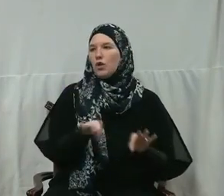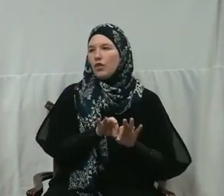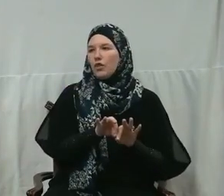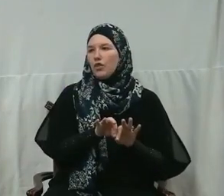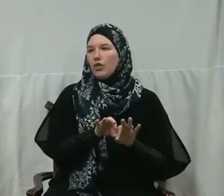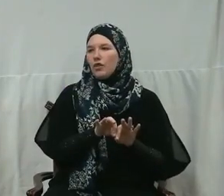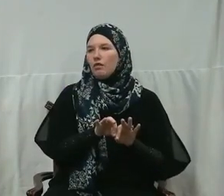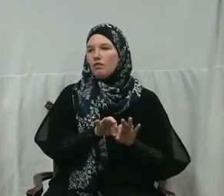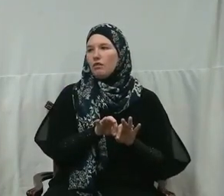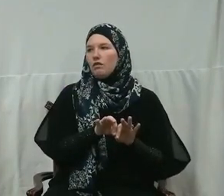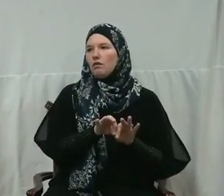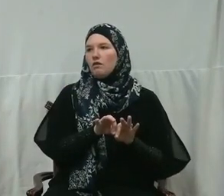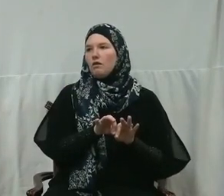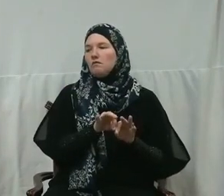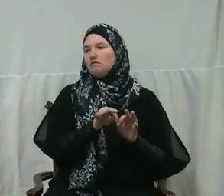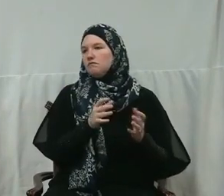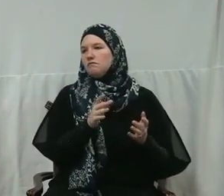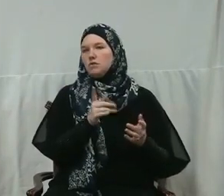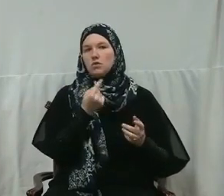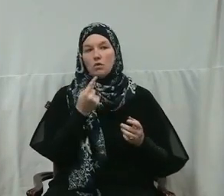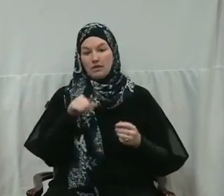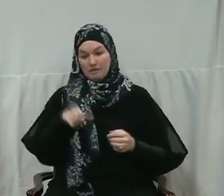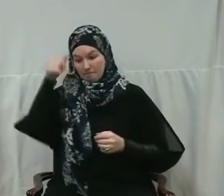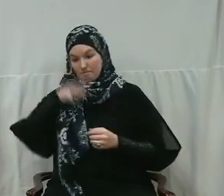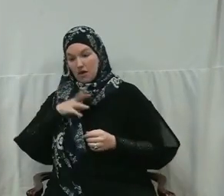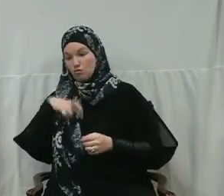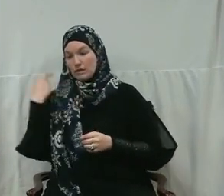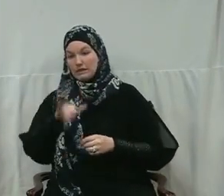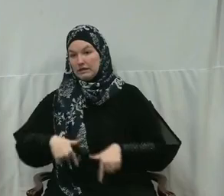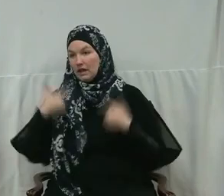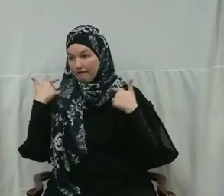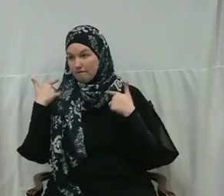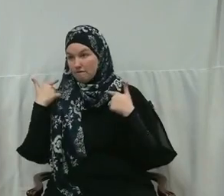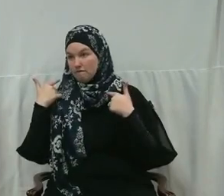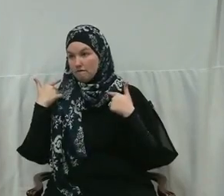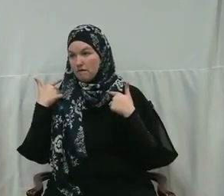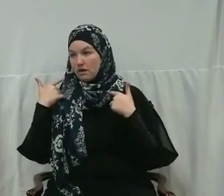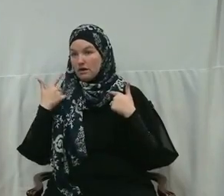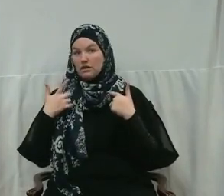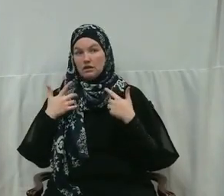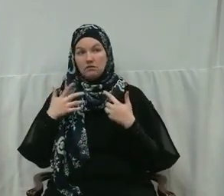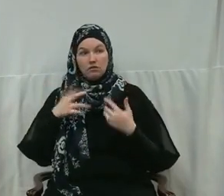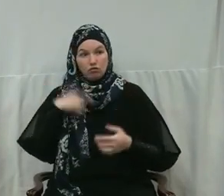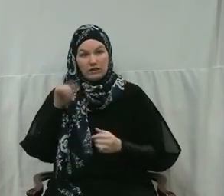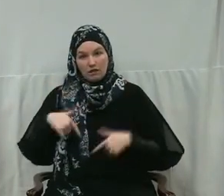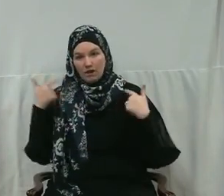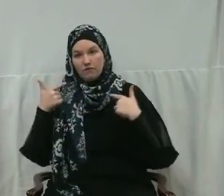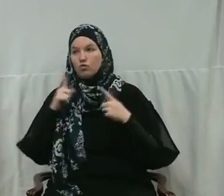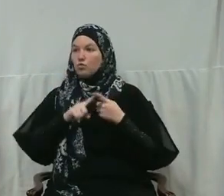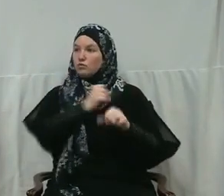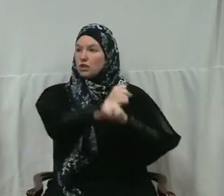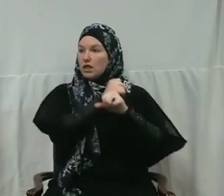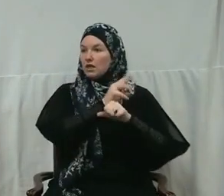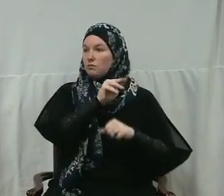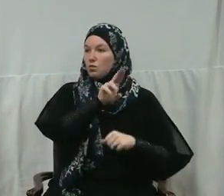of Musa. So he goes. He risks his life, and he risks his own neck to protect